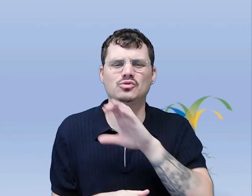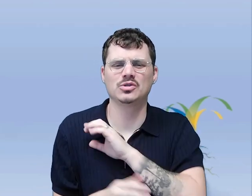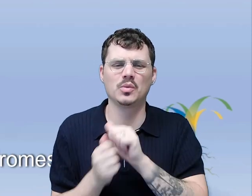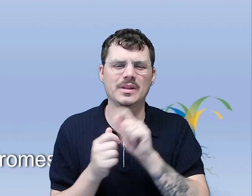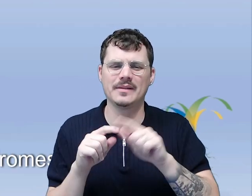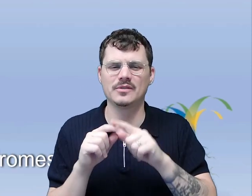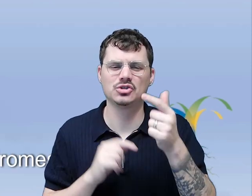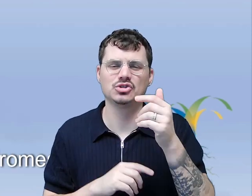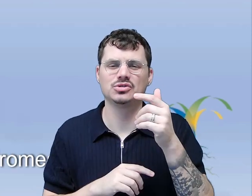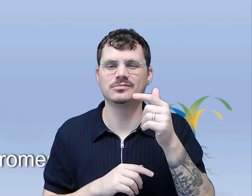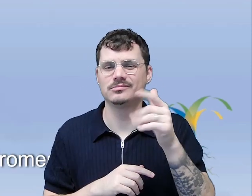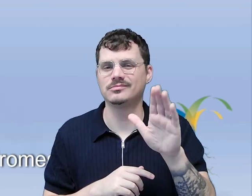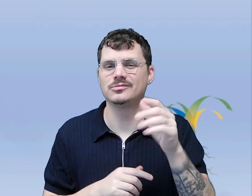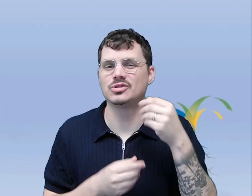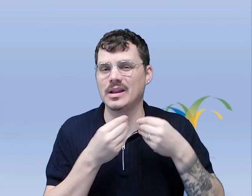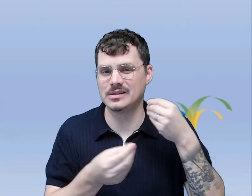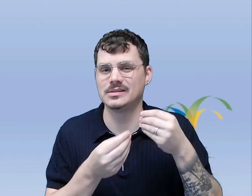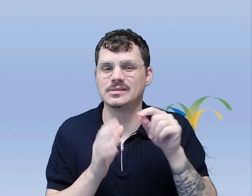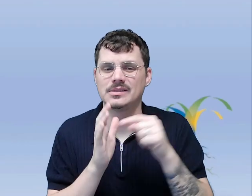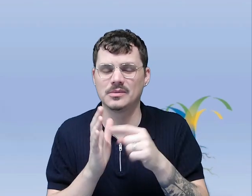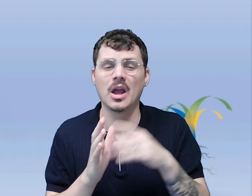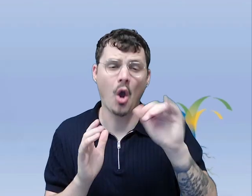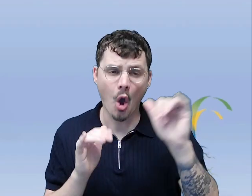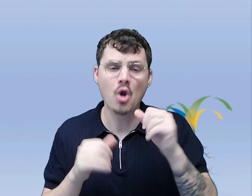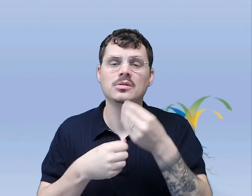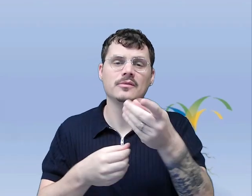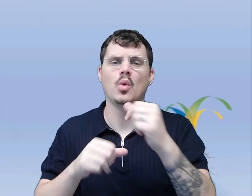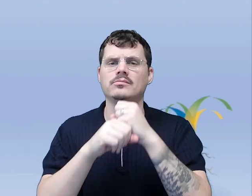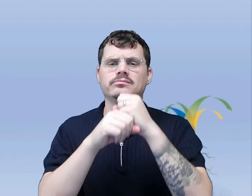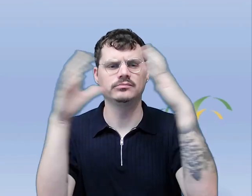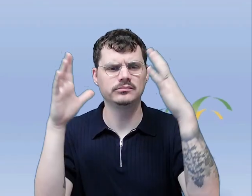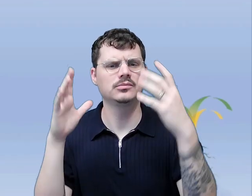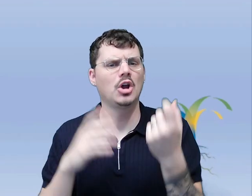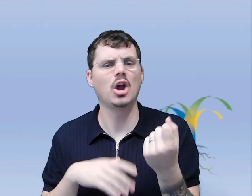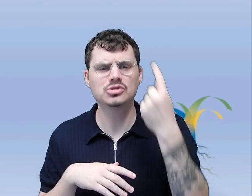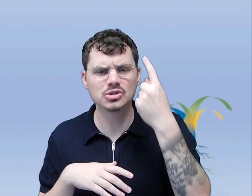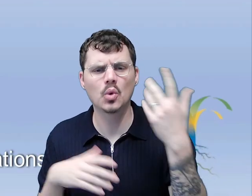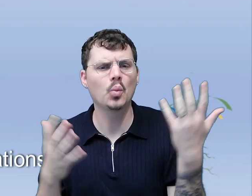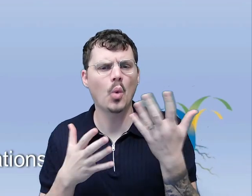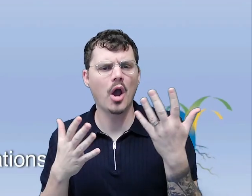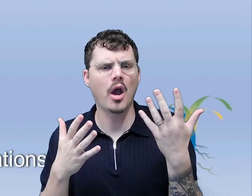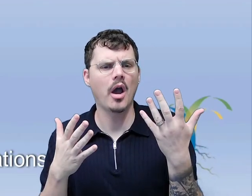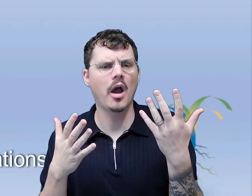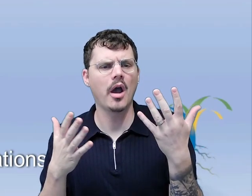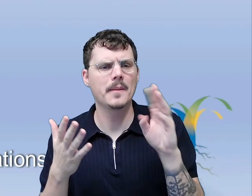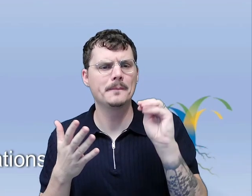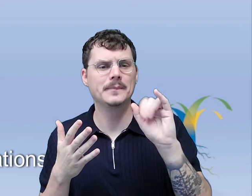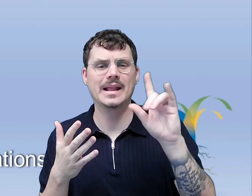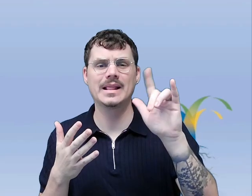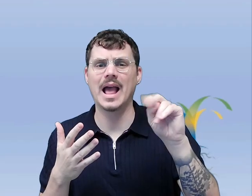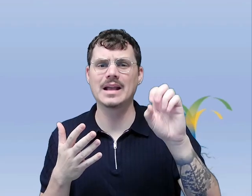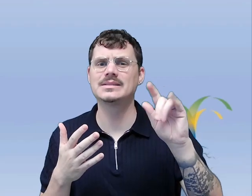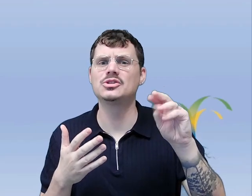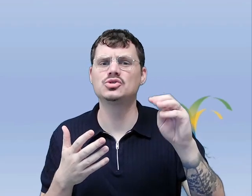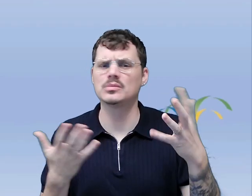pictures, people with different genetic syndromes. Also offers a framework for understanding, what are the implications